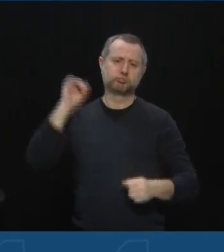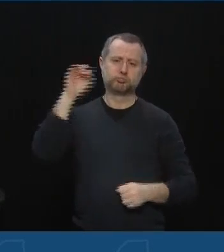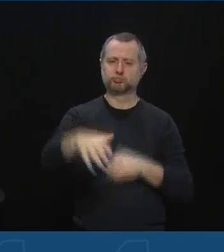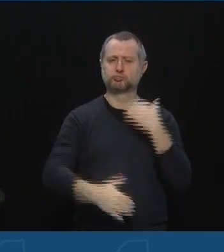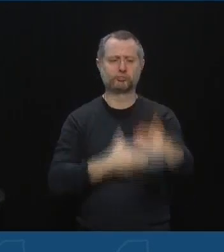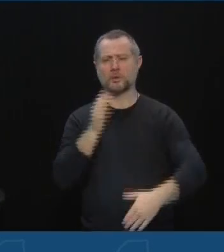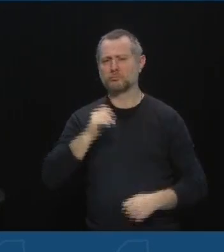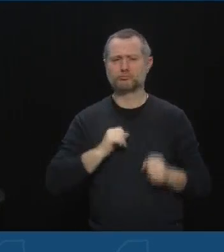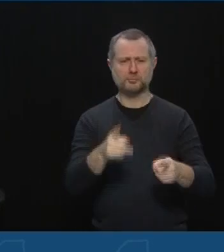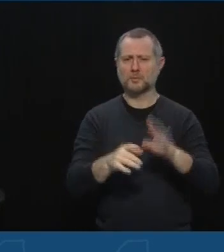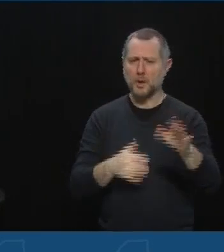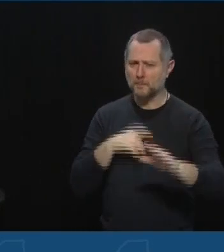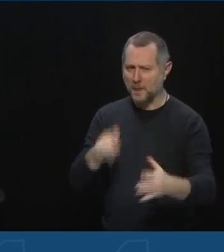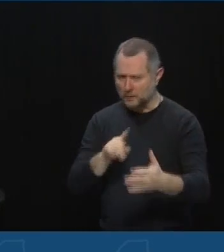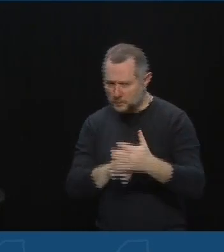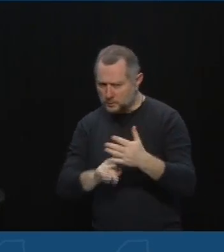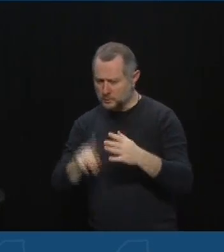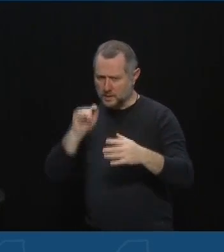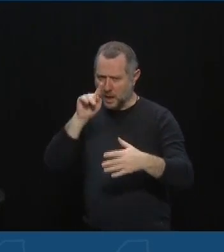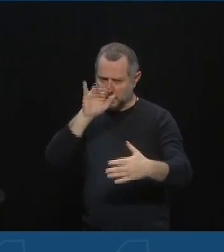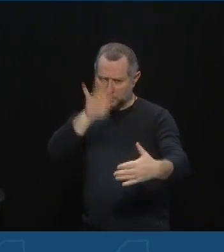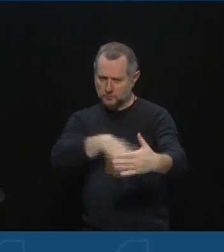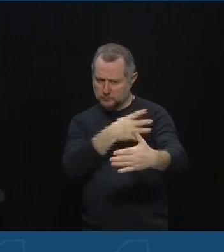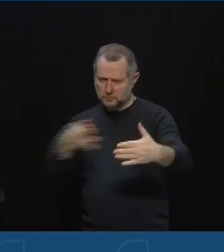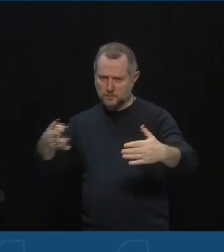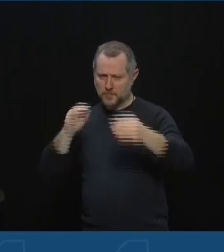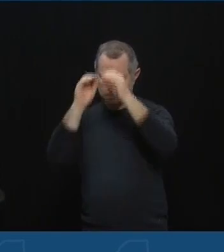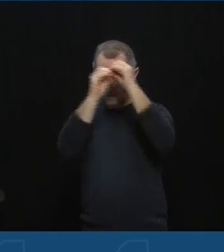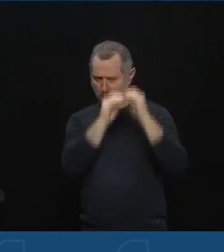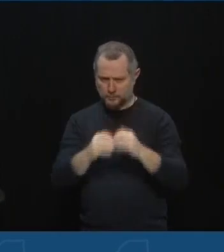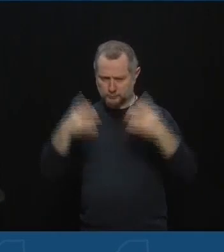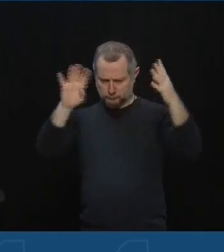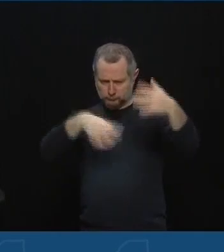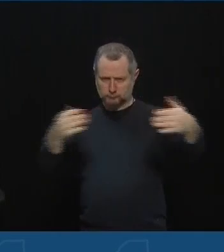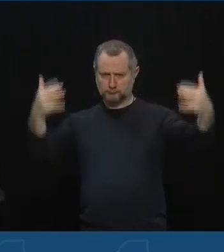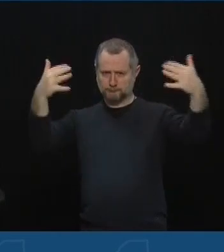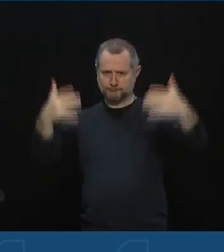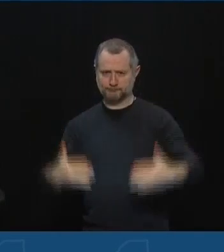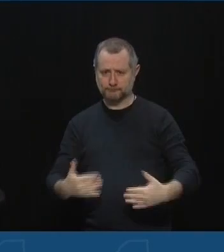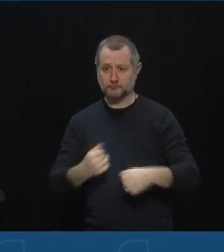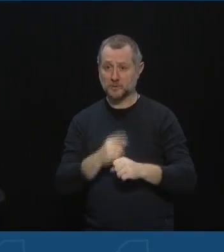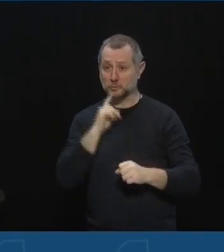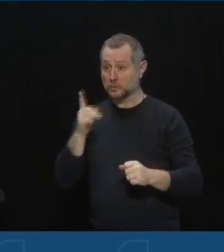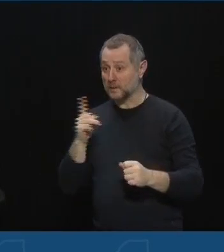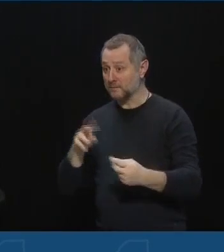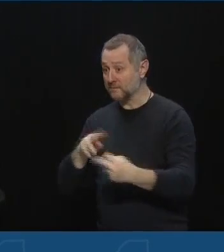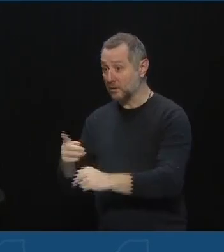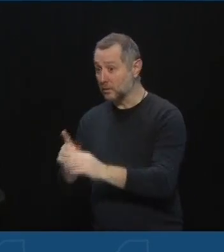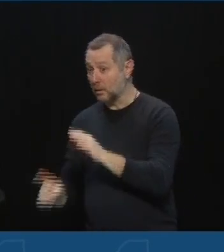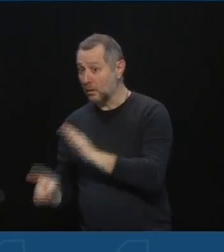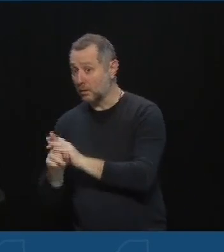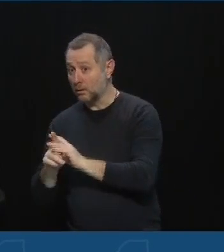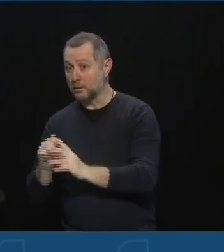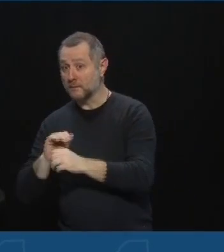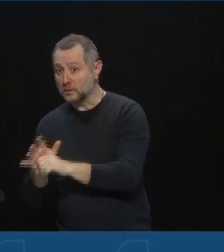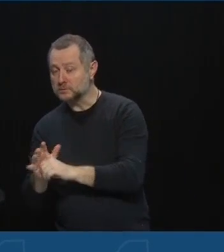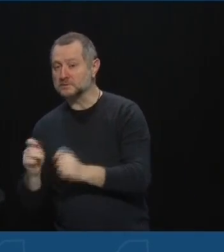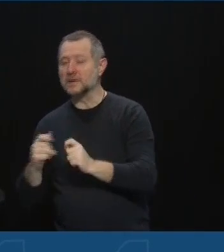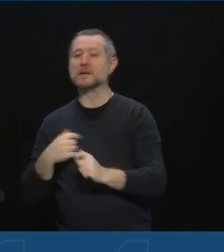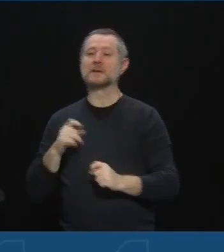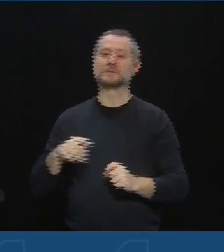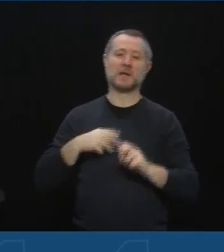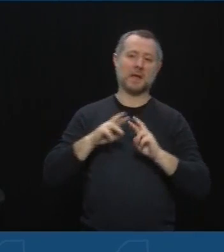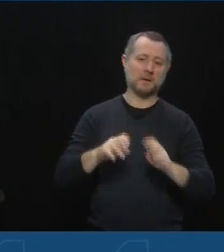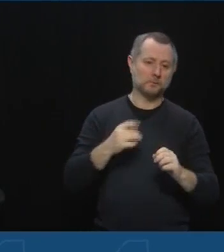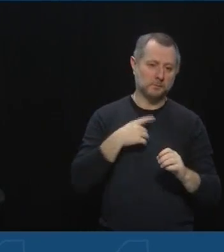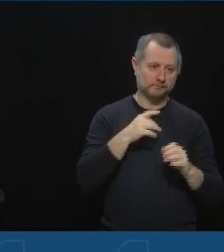the trends, whether or not there's any global variants spiking up elsewhere. We did a lot of analysis with our Department of Health, as well as